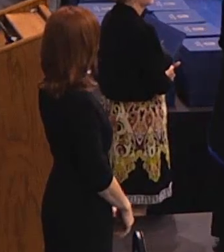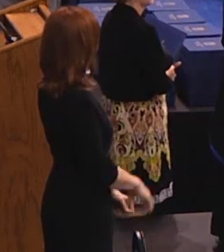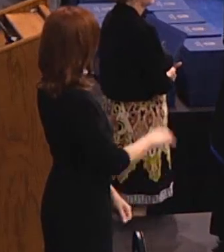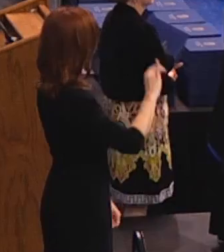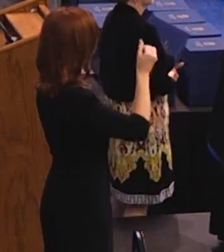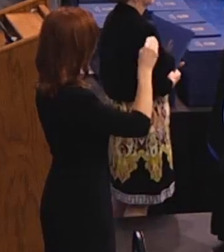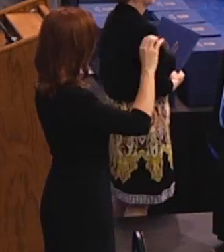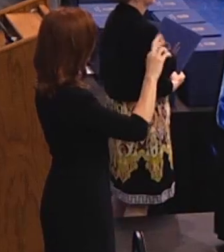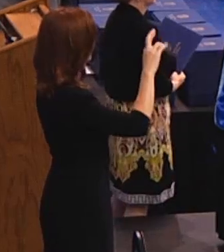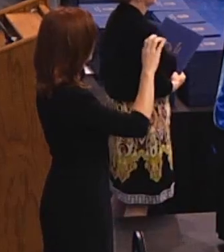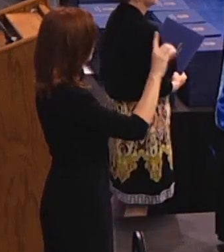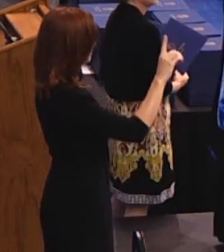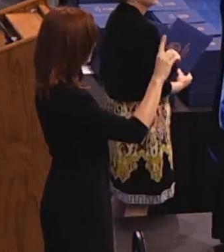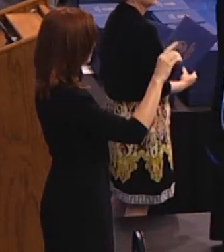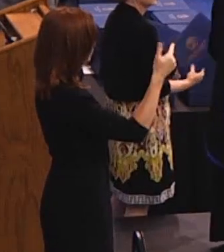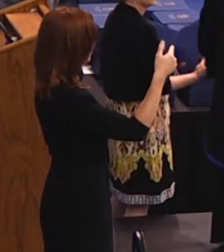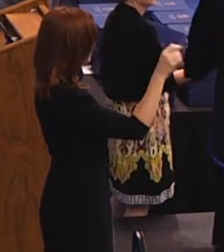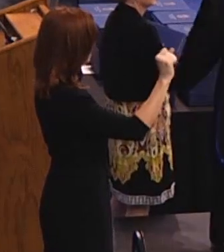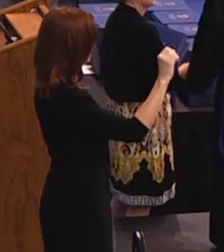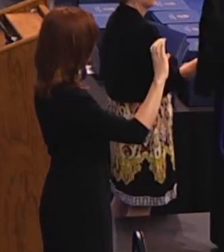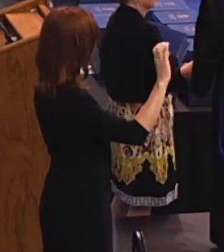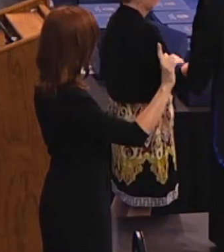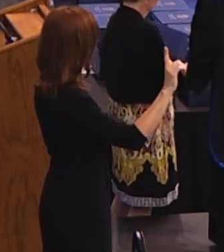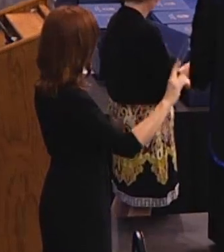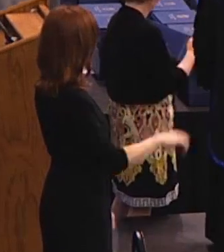Jamie Lynn Reed, General Studies, cum laude.